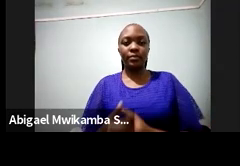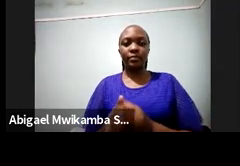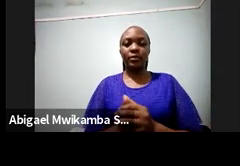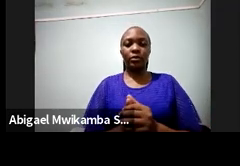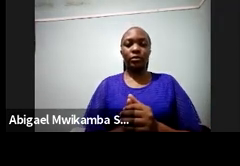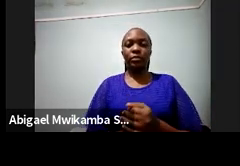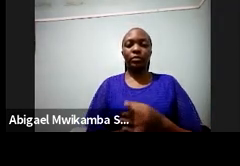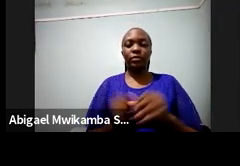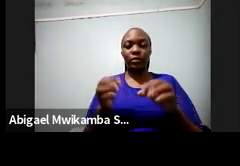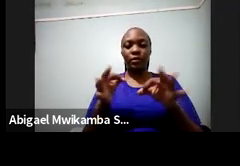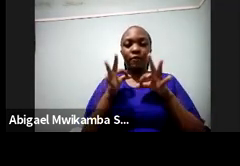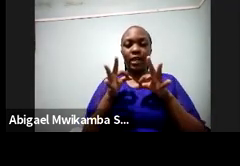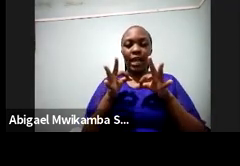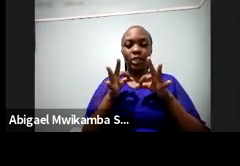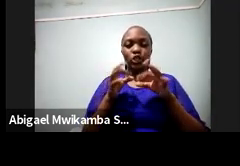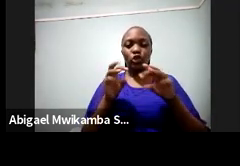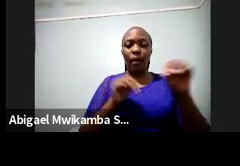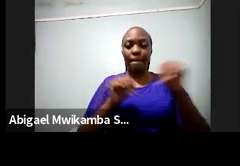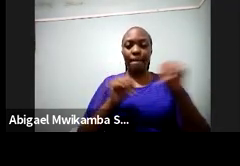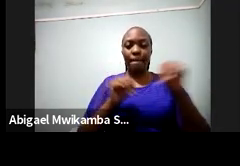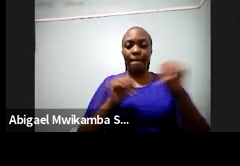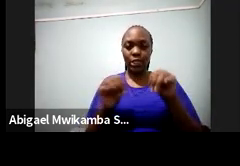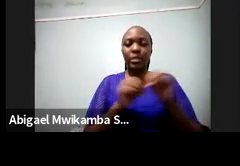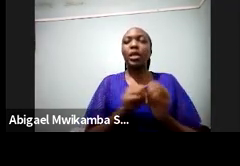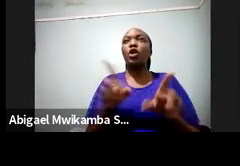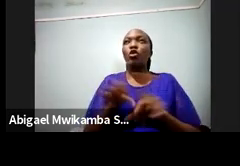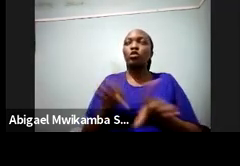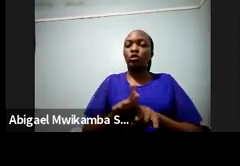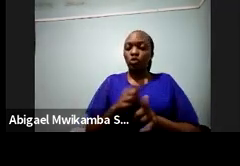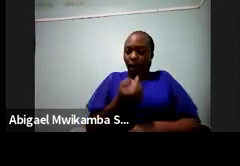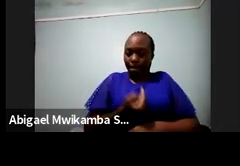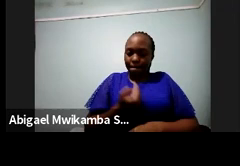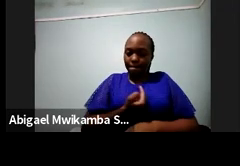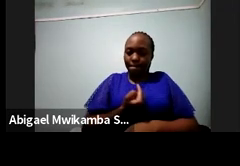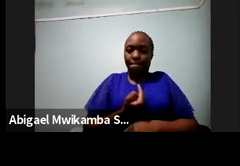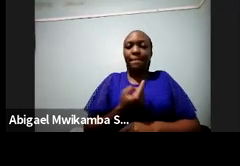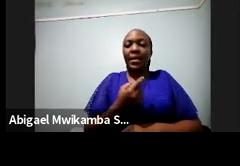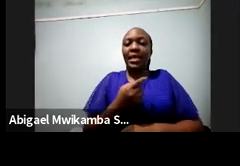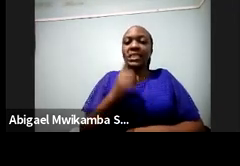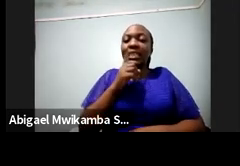discipline. The first discipline that we have to deal with is the discipline of budgeting.